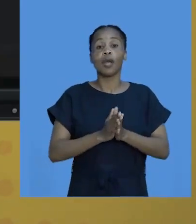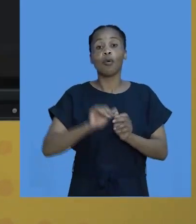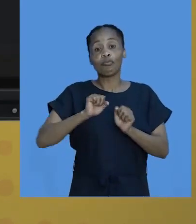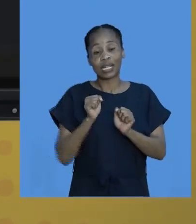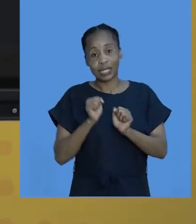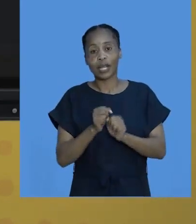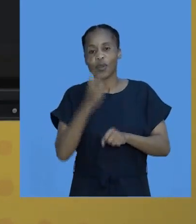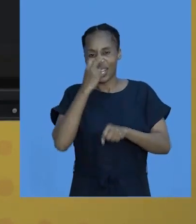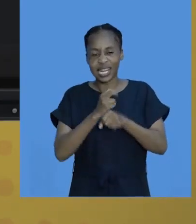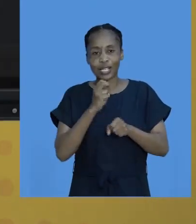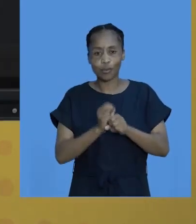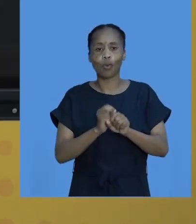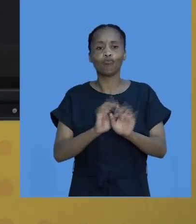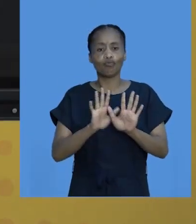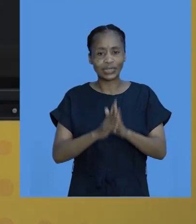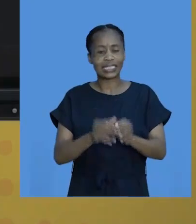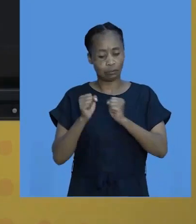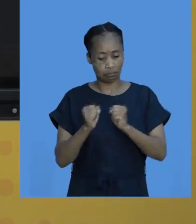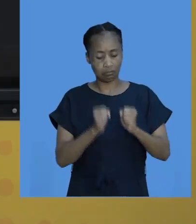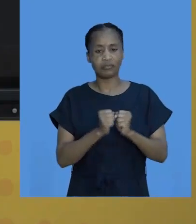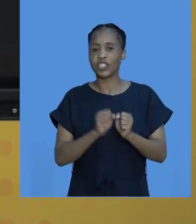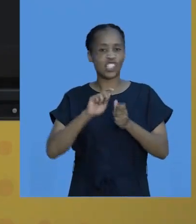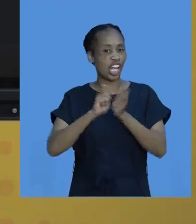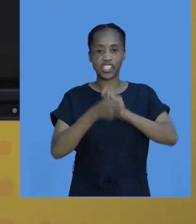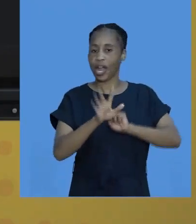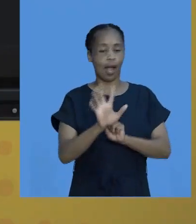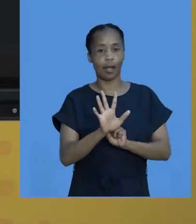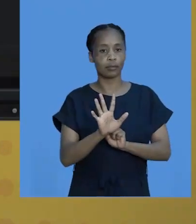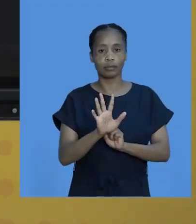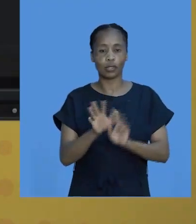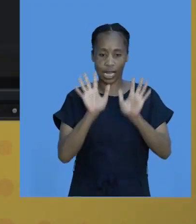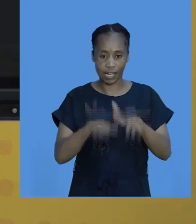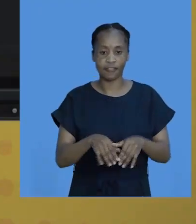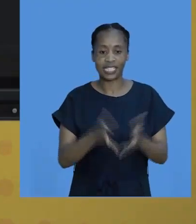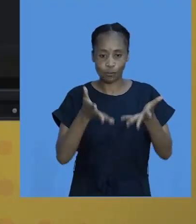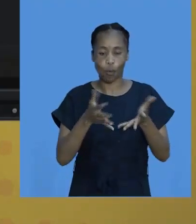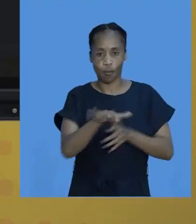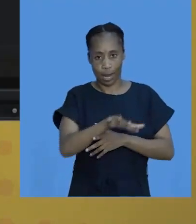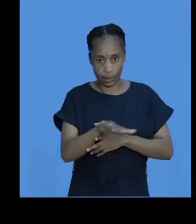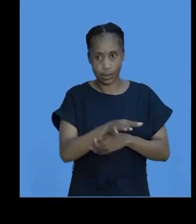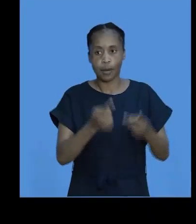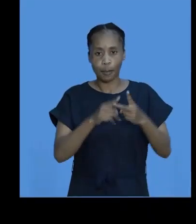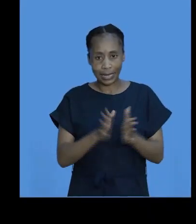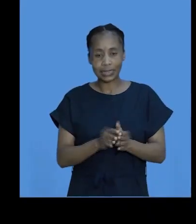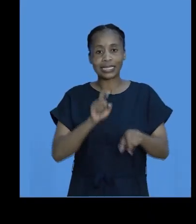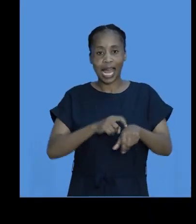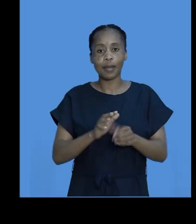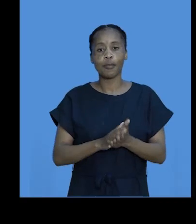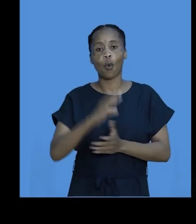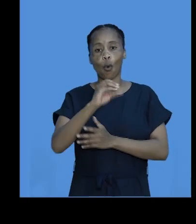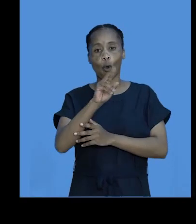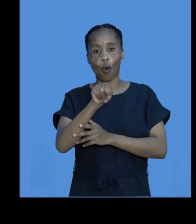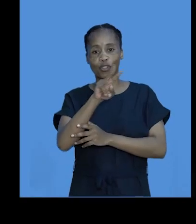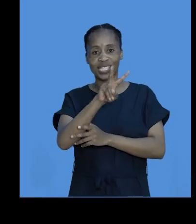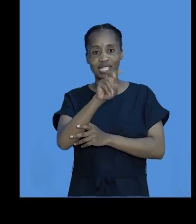to maintain the environment in its current state in an unchanged manner. You are preserving. And then when you are conserving, you